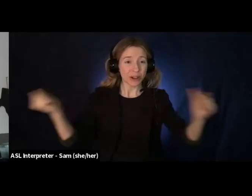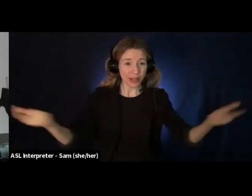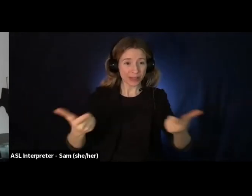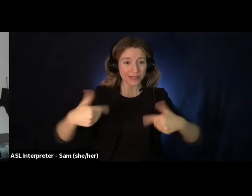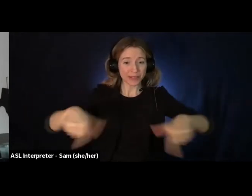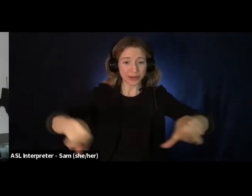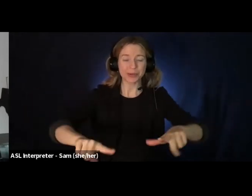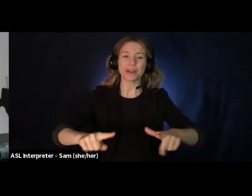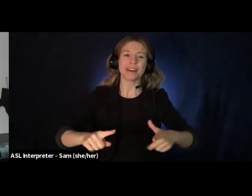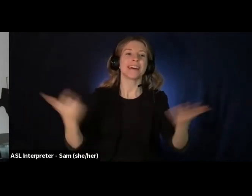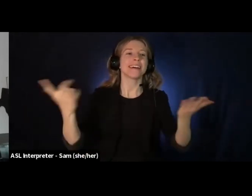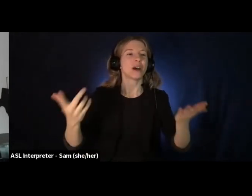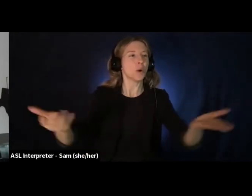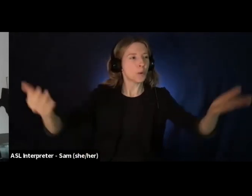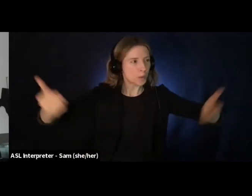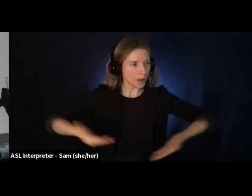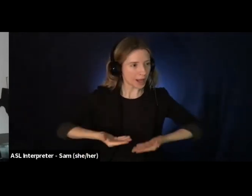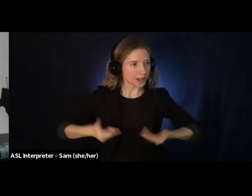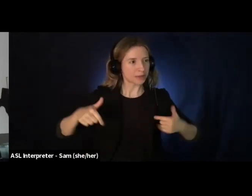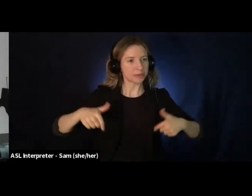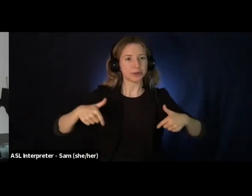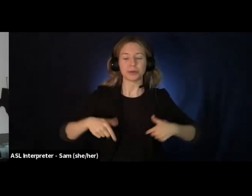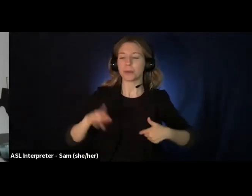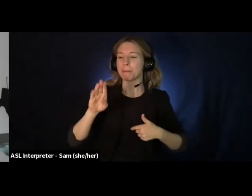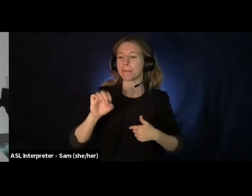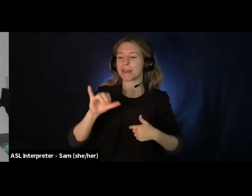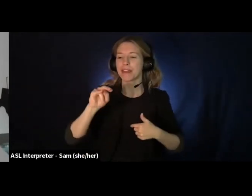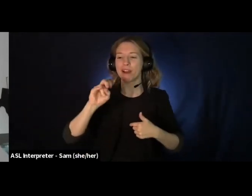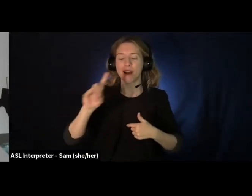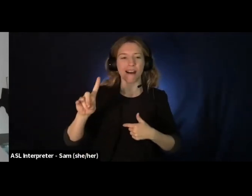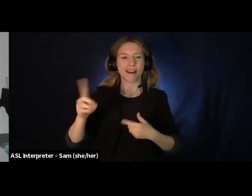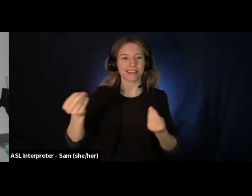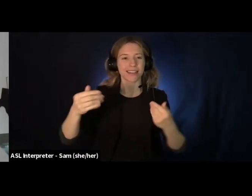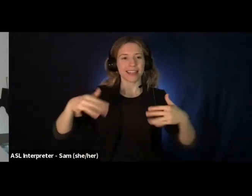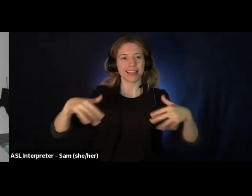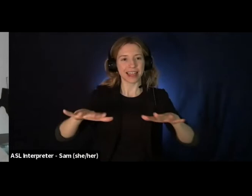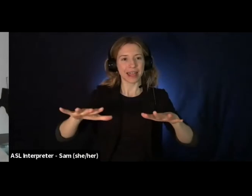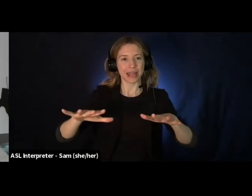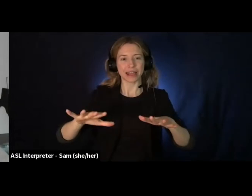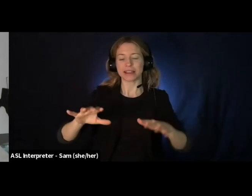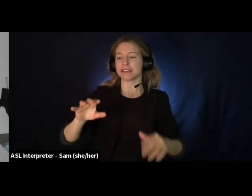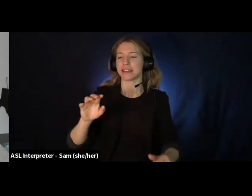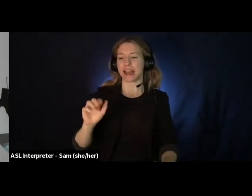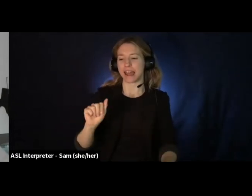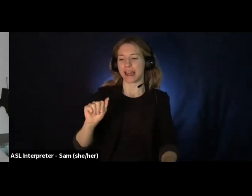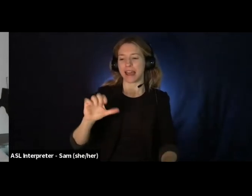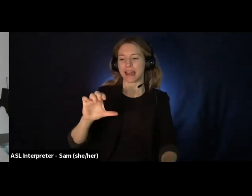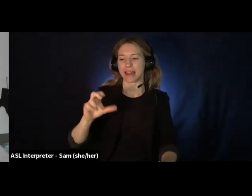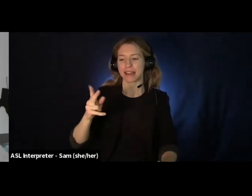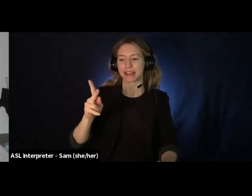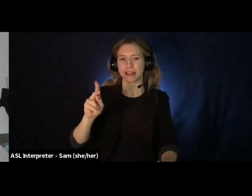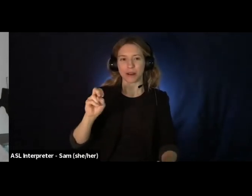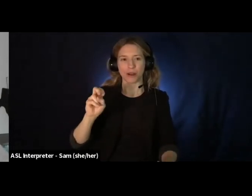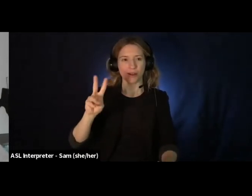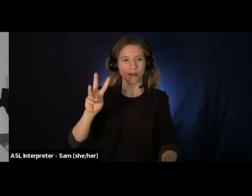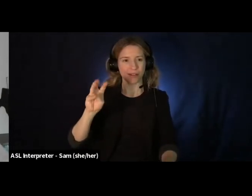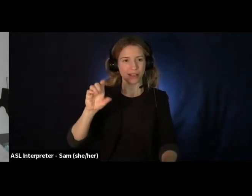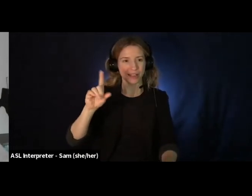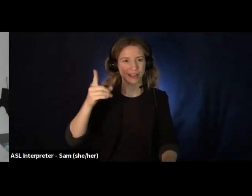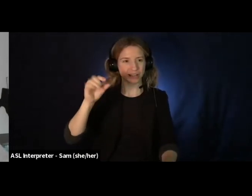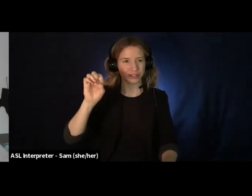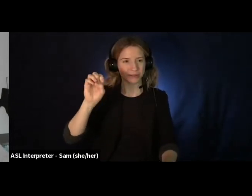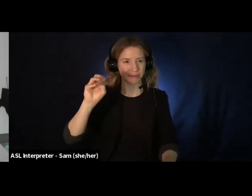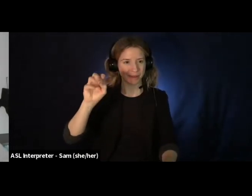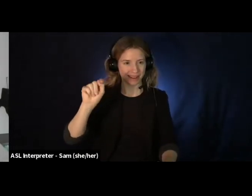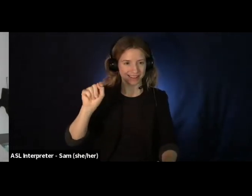of FaceToFace 2022. FaceToFace is made possible by the New York State